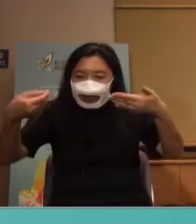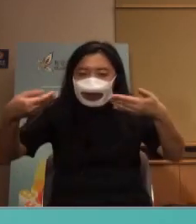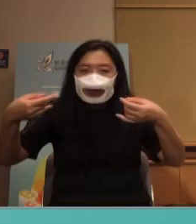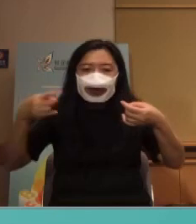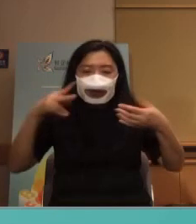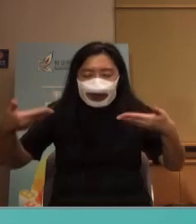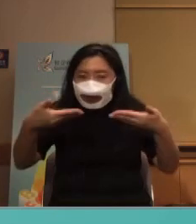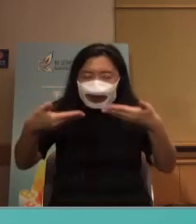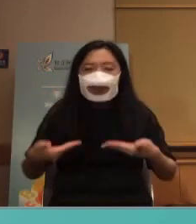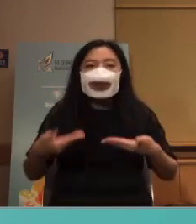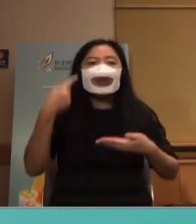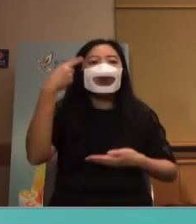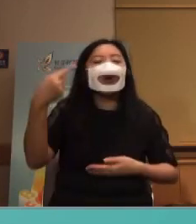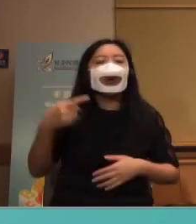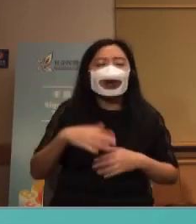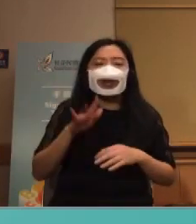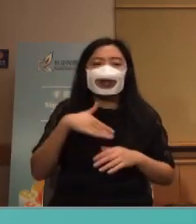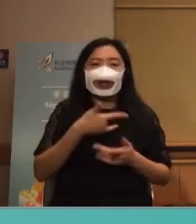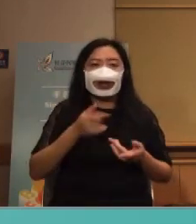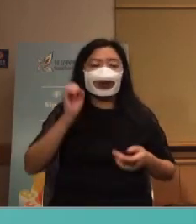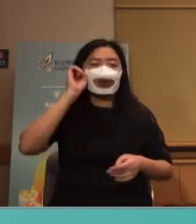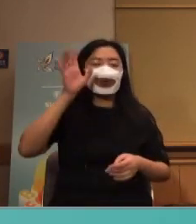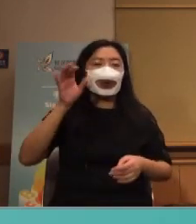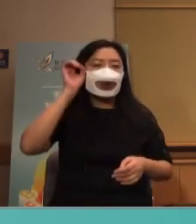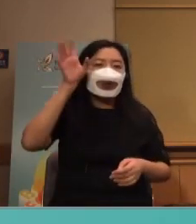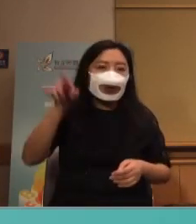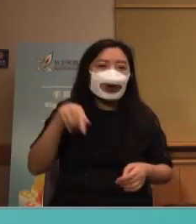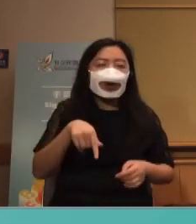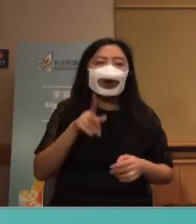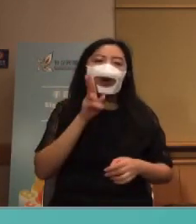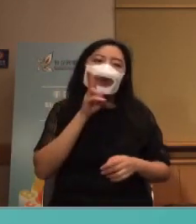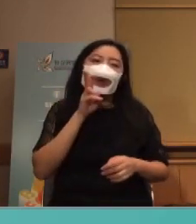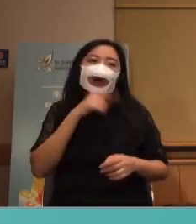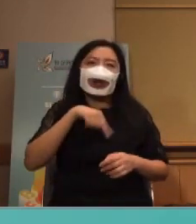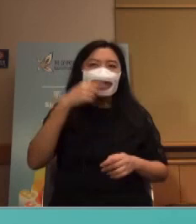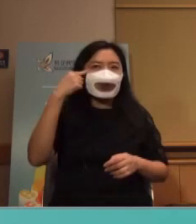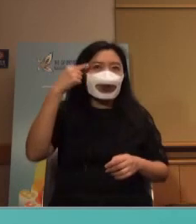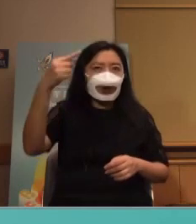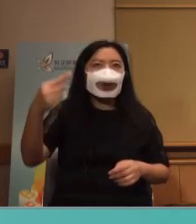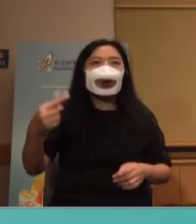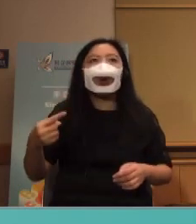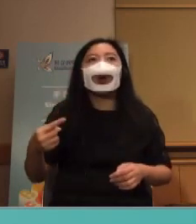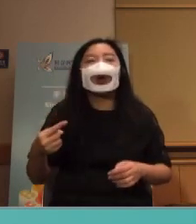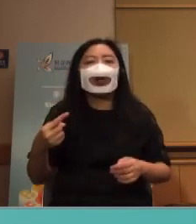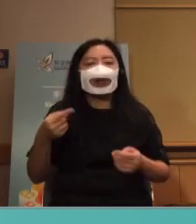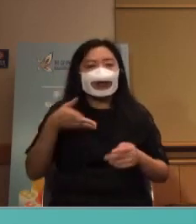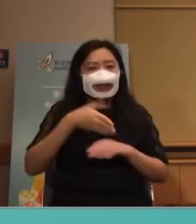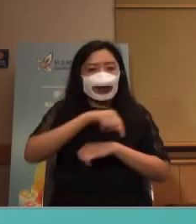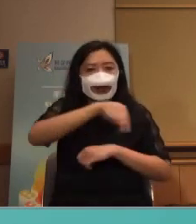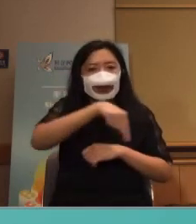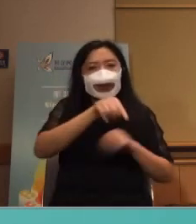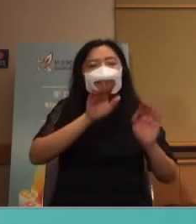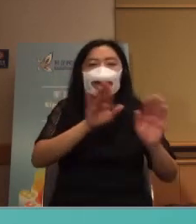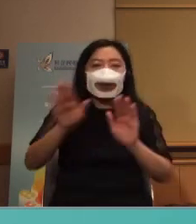when we're trying to make a difference in society. So I also hope that investors, and not just impact